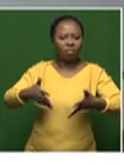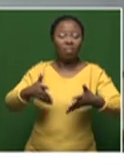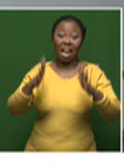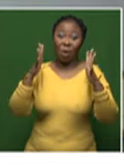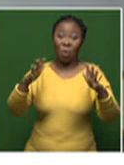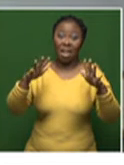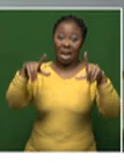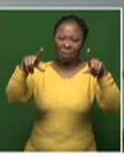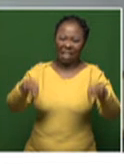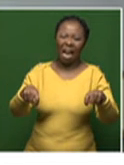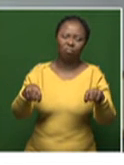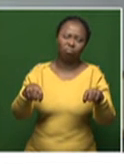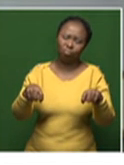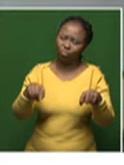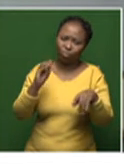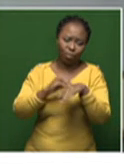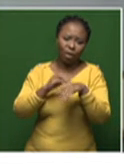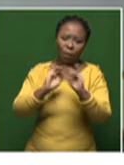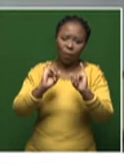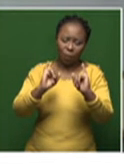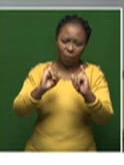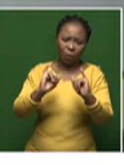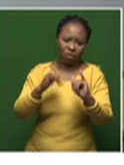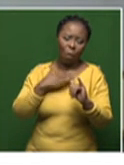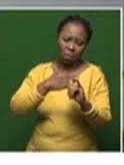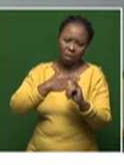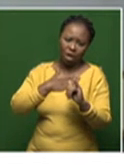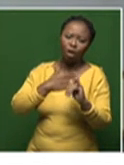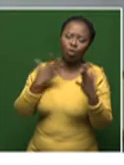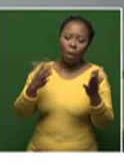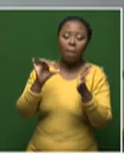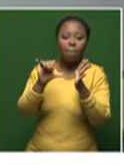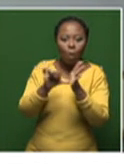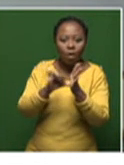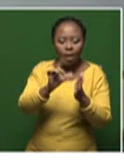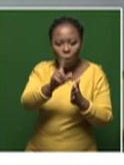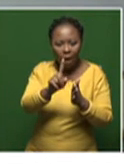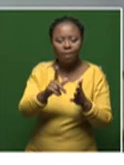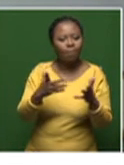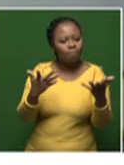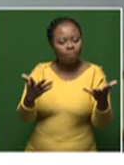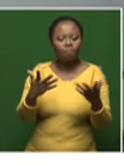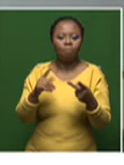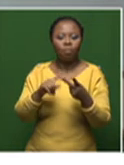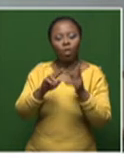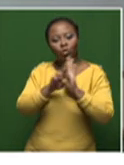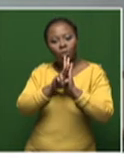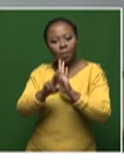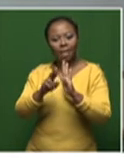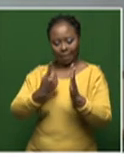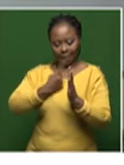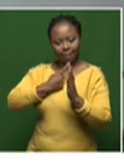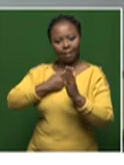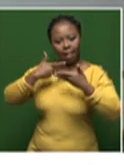particularly problematic for me, I think it's important that we try and find out and try and represent